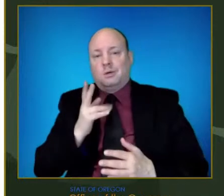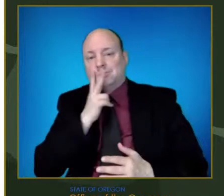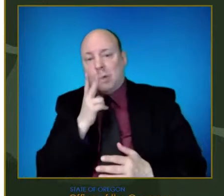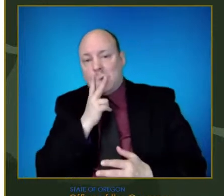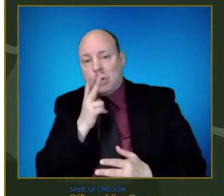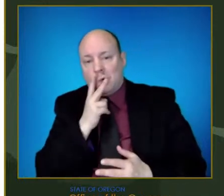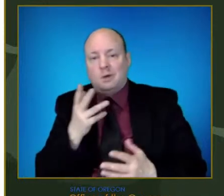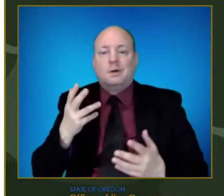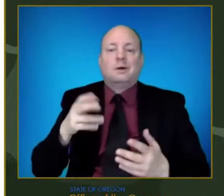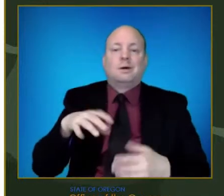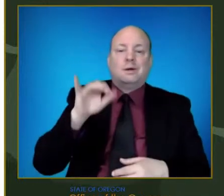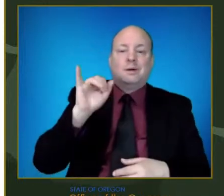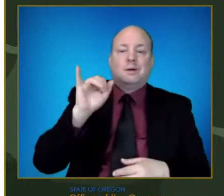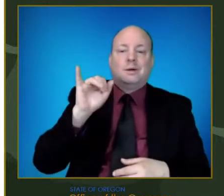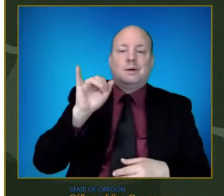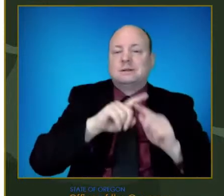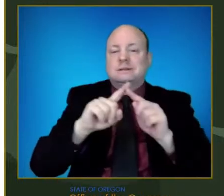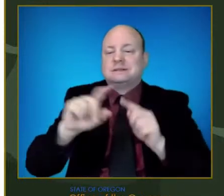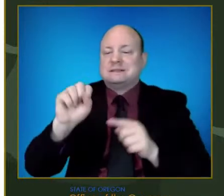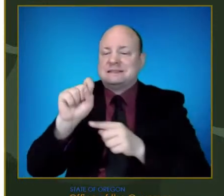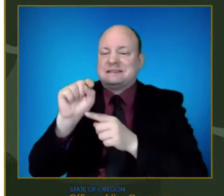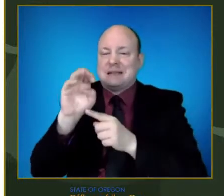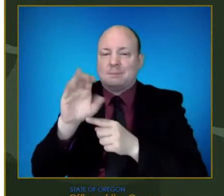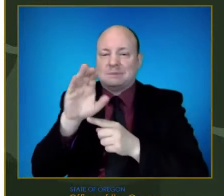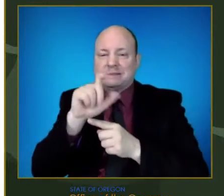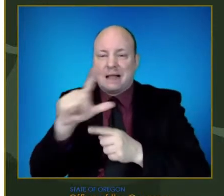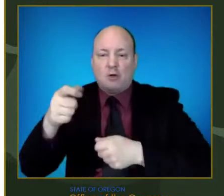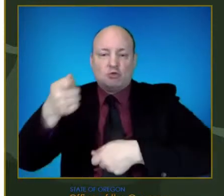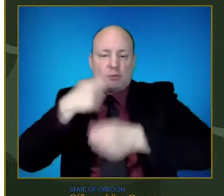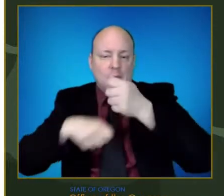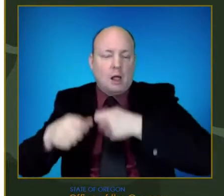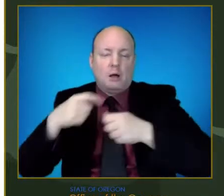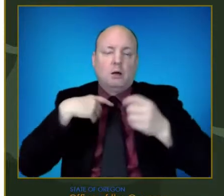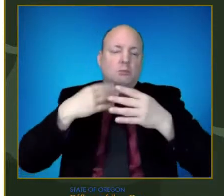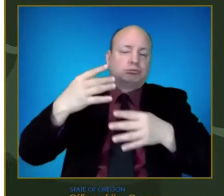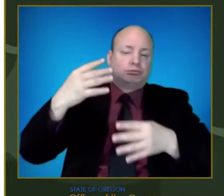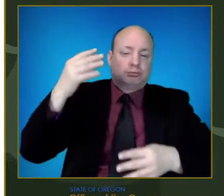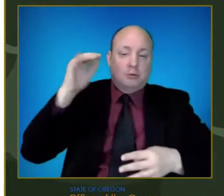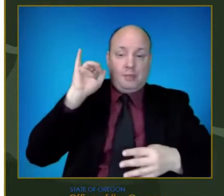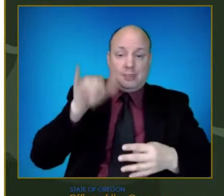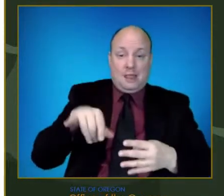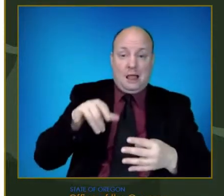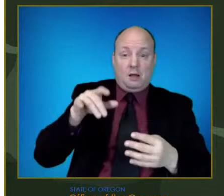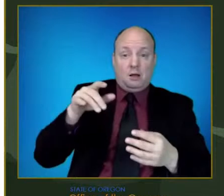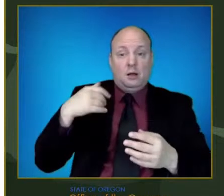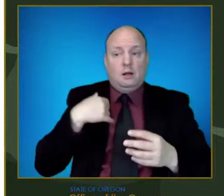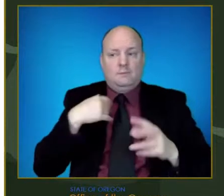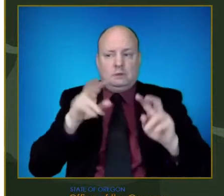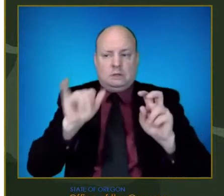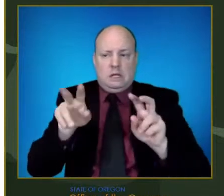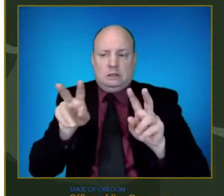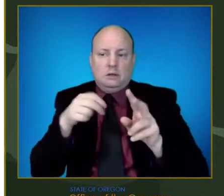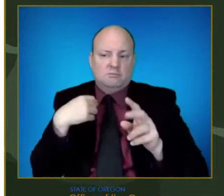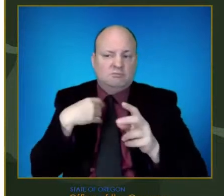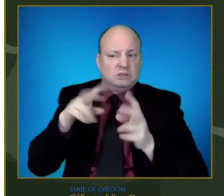other cerebrovascular disease, and substance use disorder. Expanding eligibility to families of frontline workers